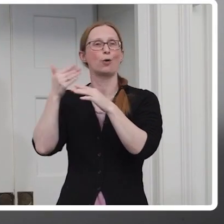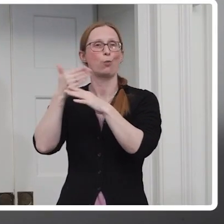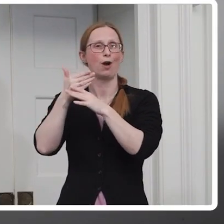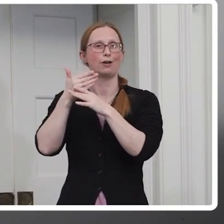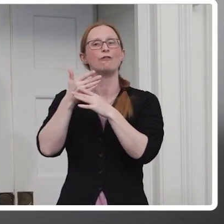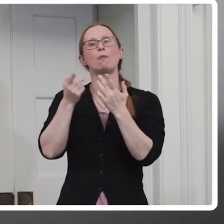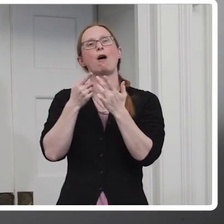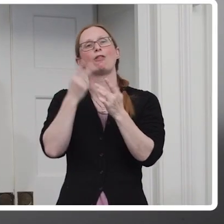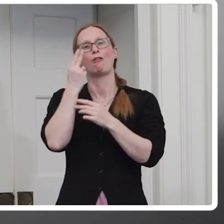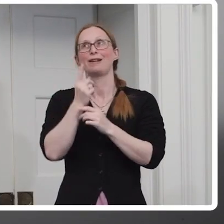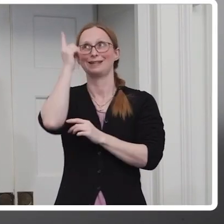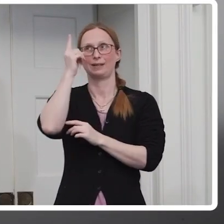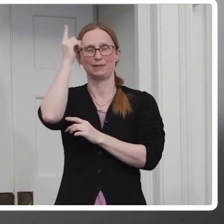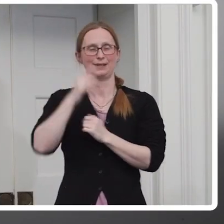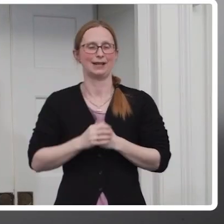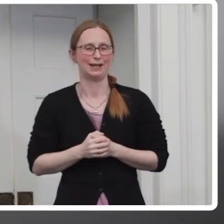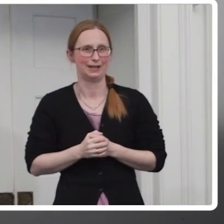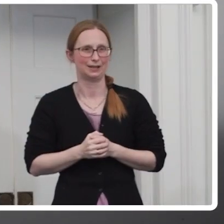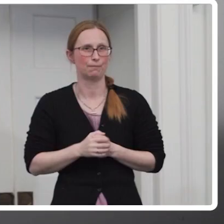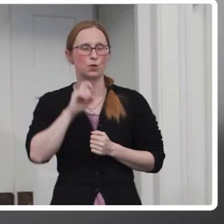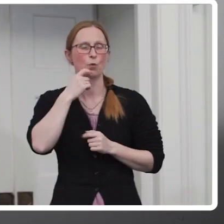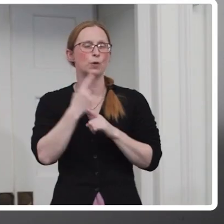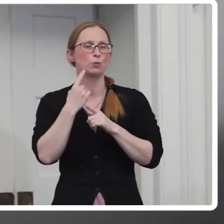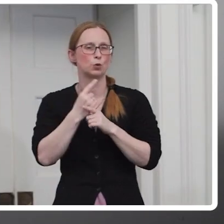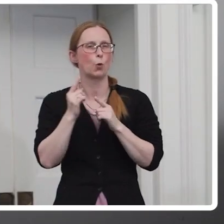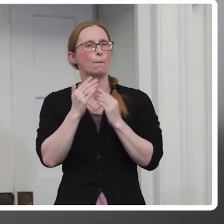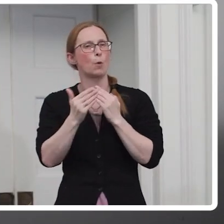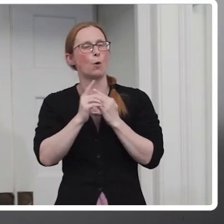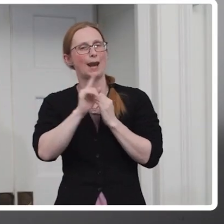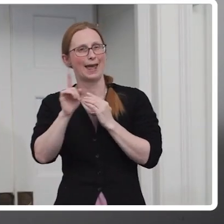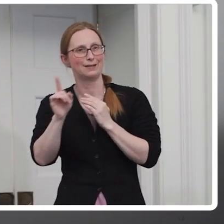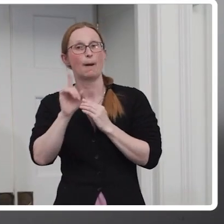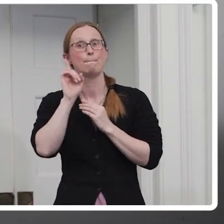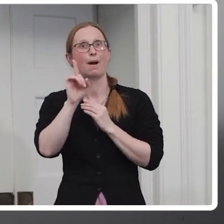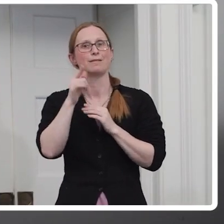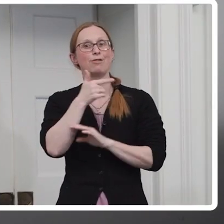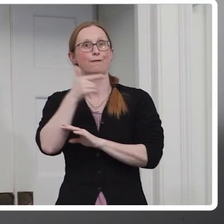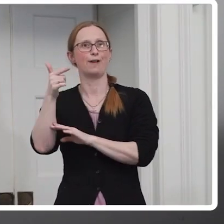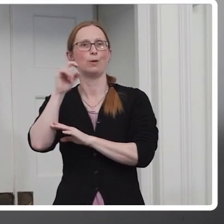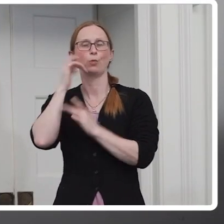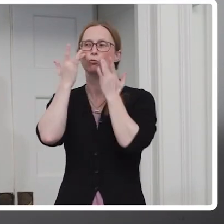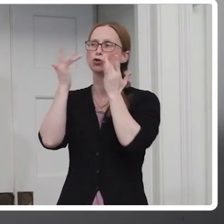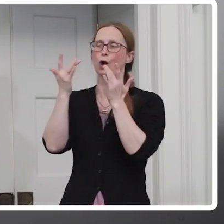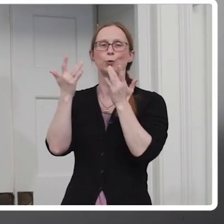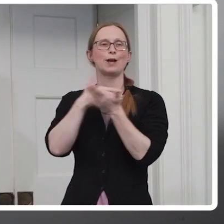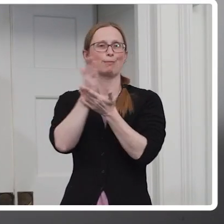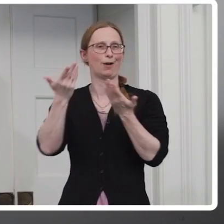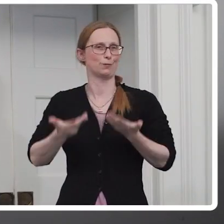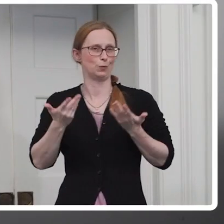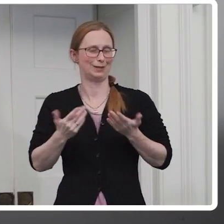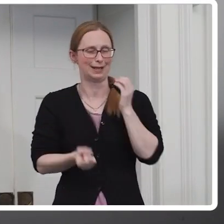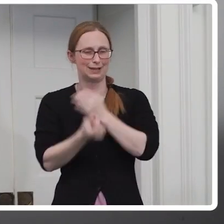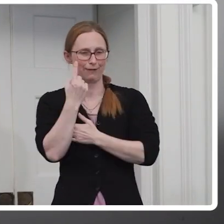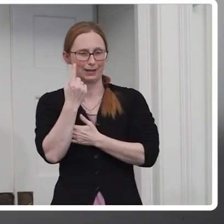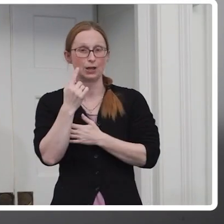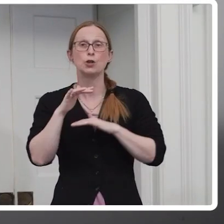Visionary Artists, which is upstairs. We will discuss more about this later with Grace, but we will be screening the film as part of today's